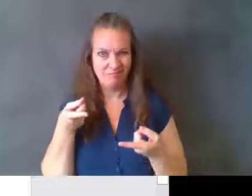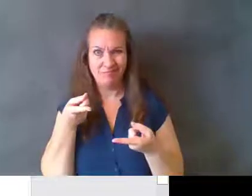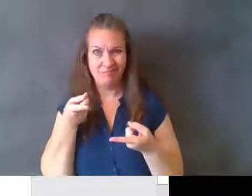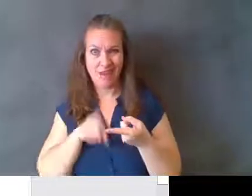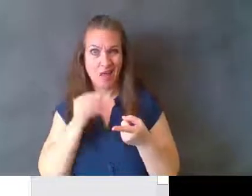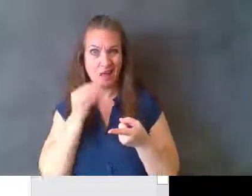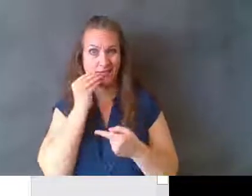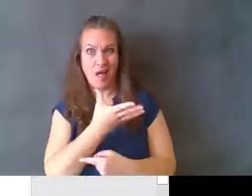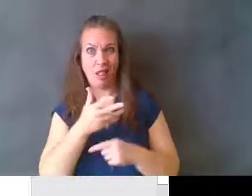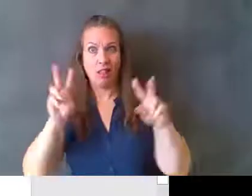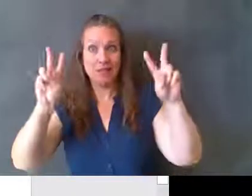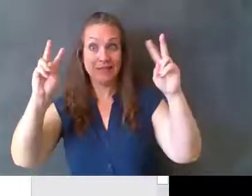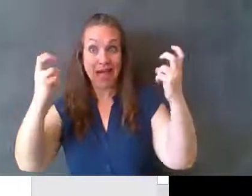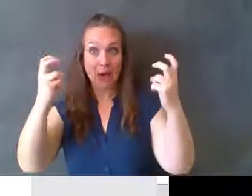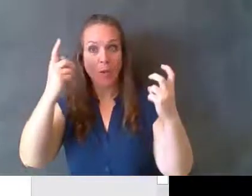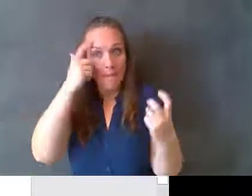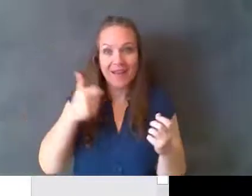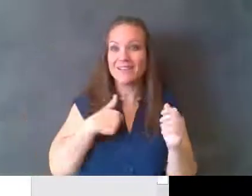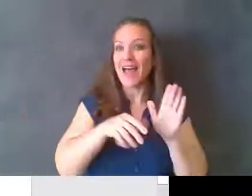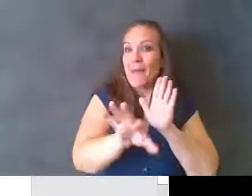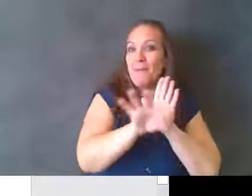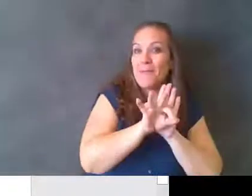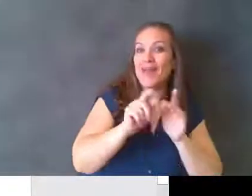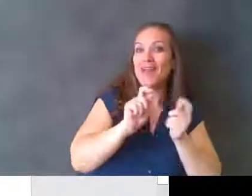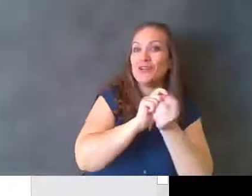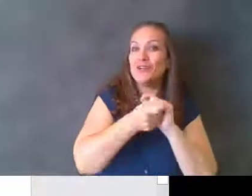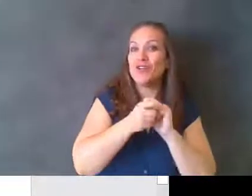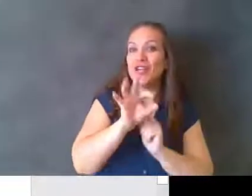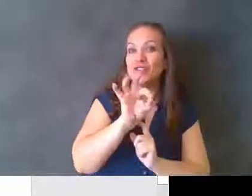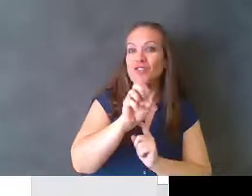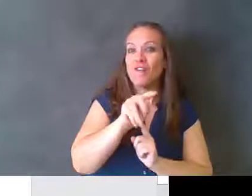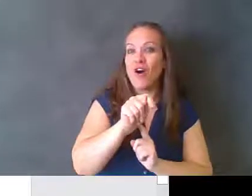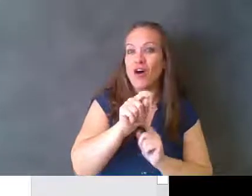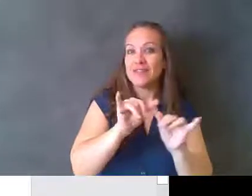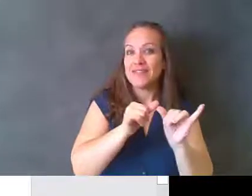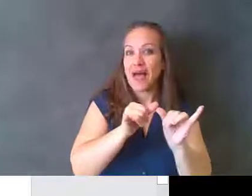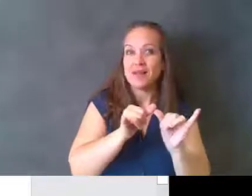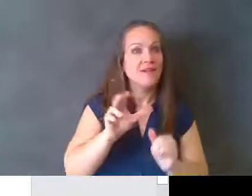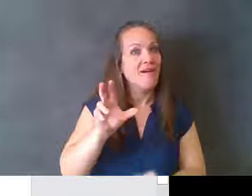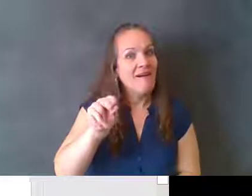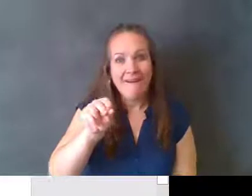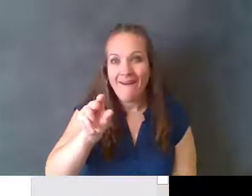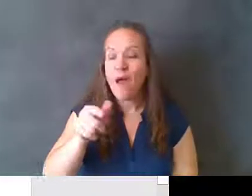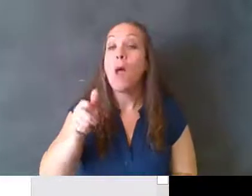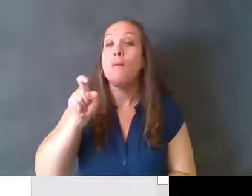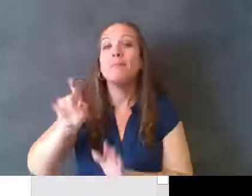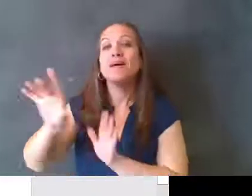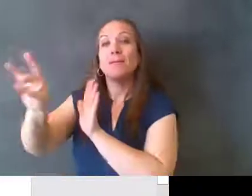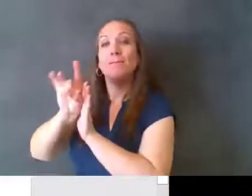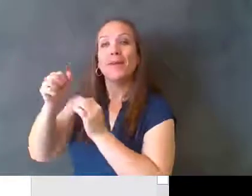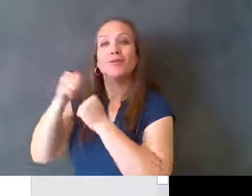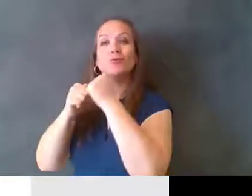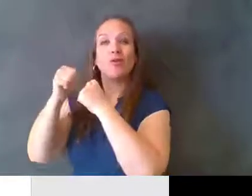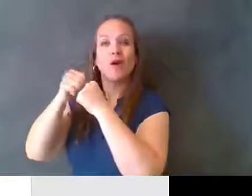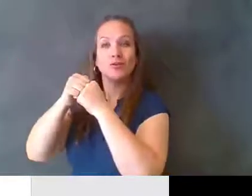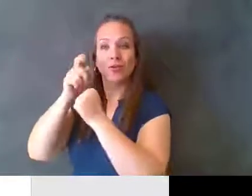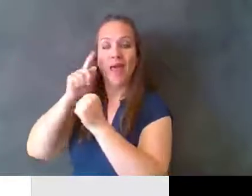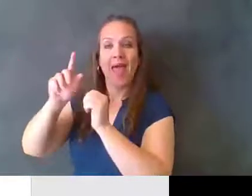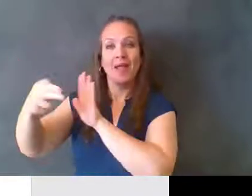font. I need to actually mark up my document using structure to indicate that it's a title.